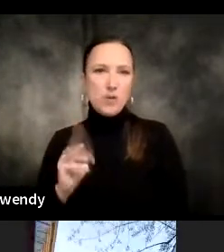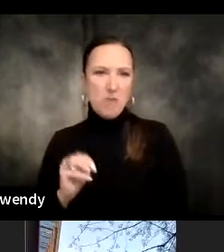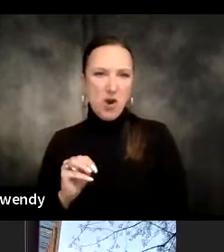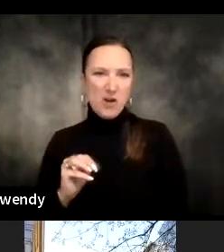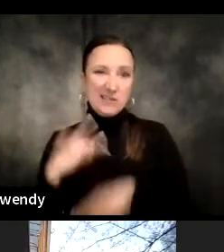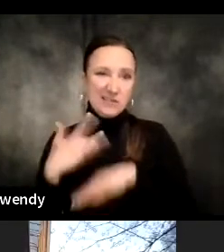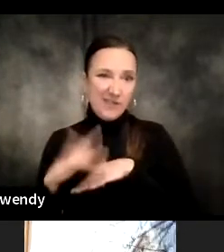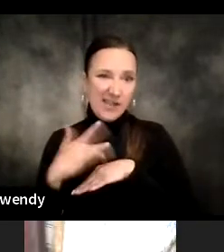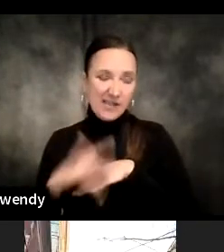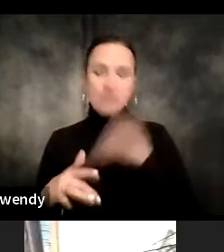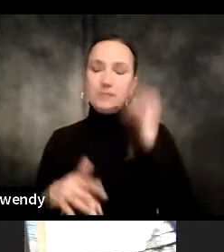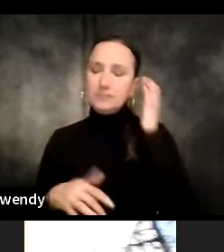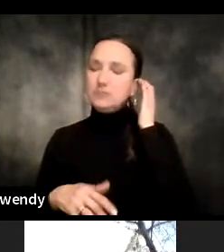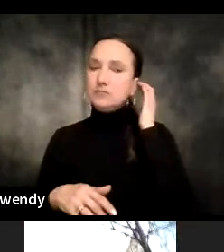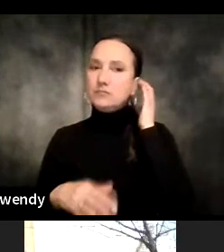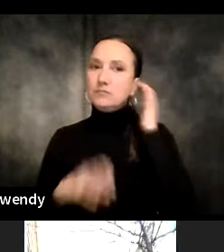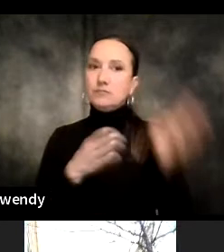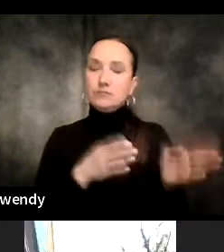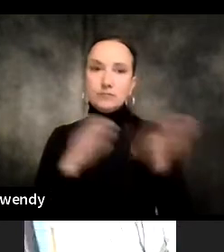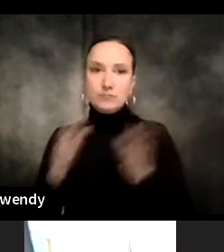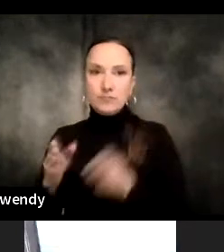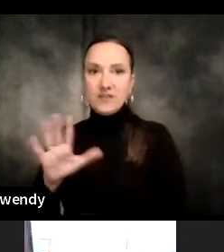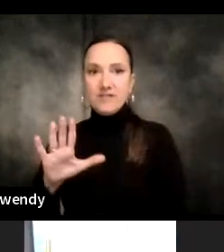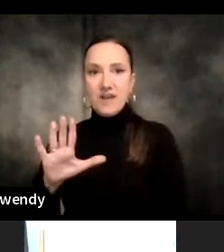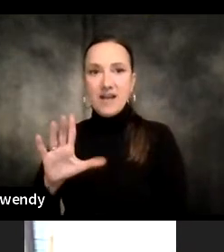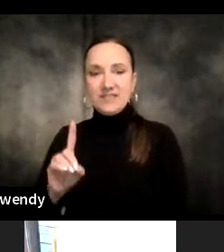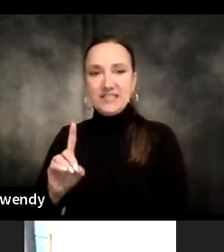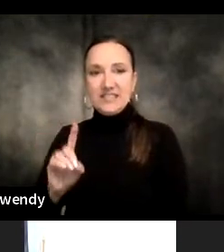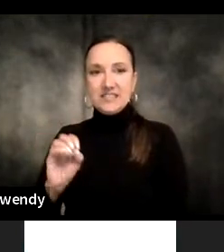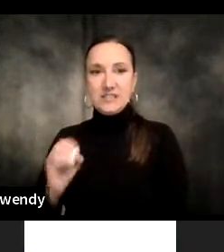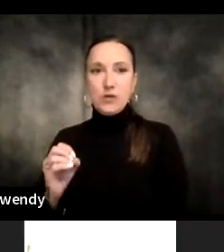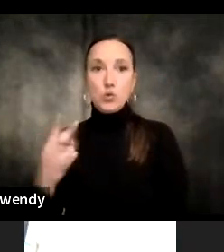currently vacant. So we'll proceed with 5D02.